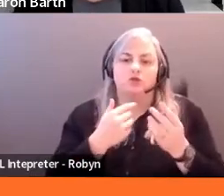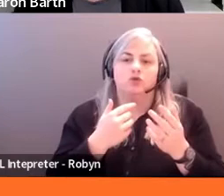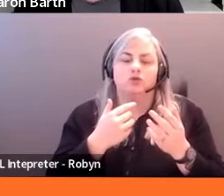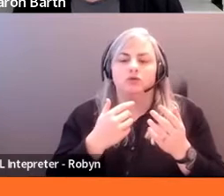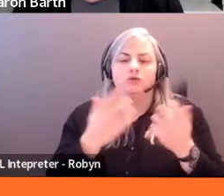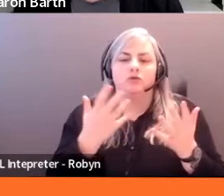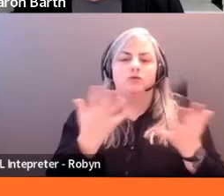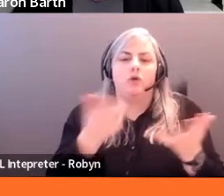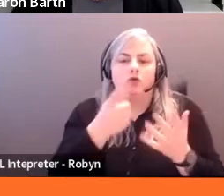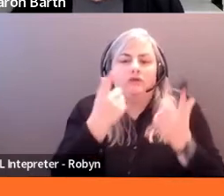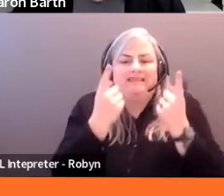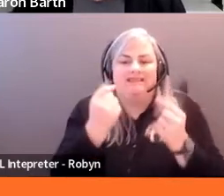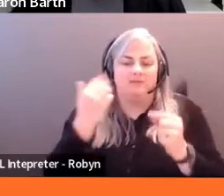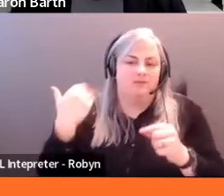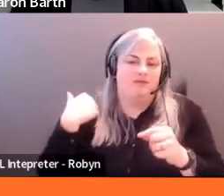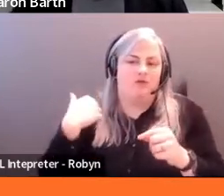similar situation.